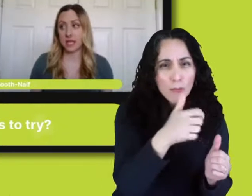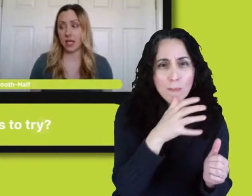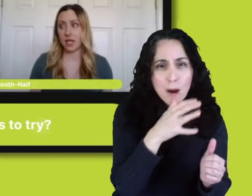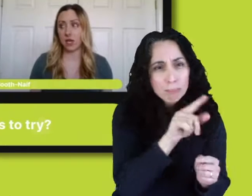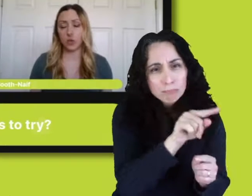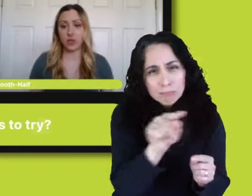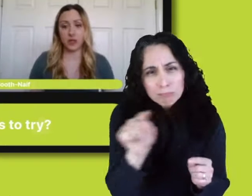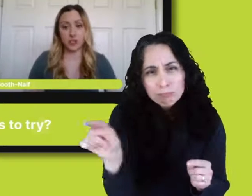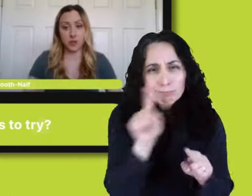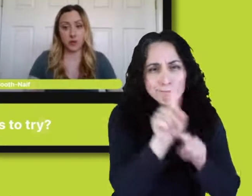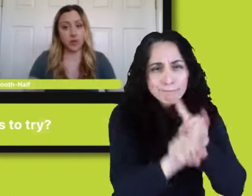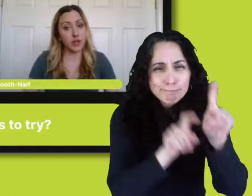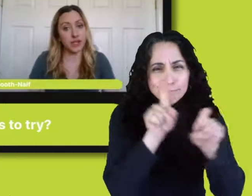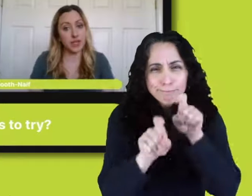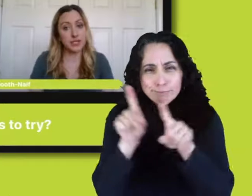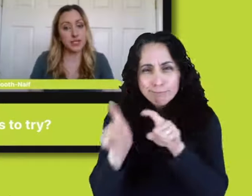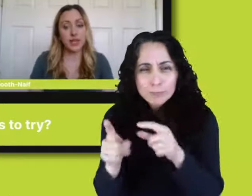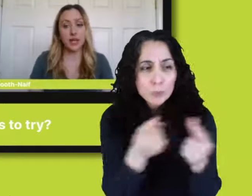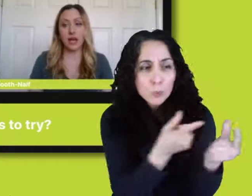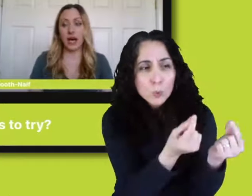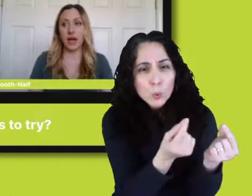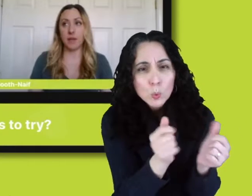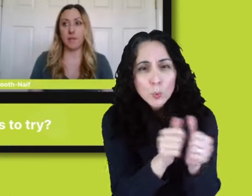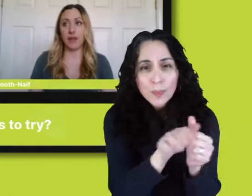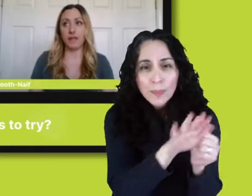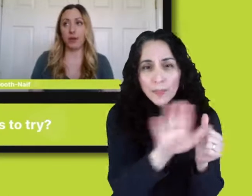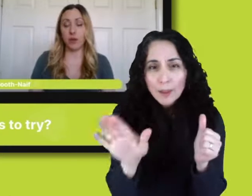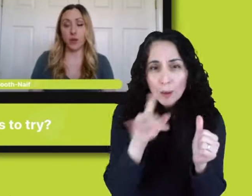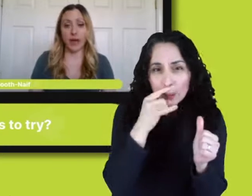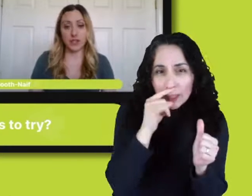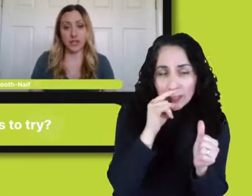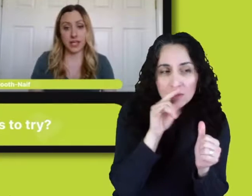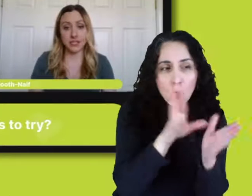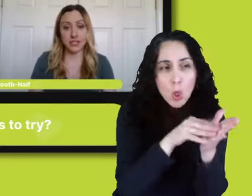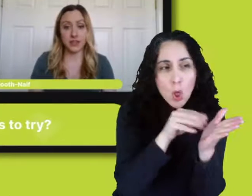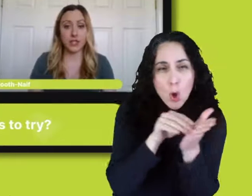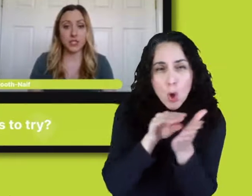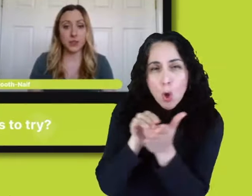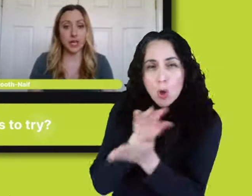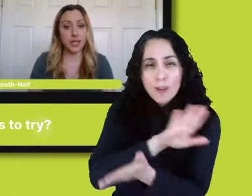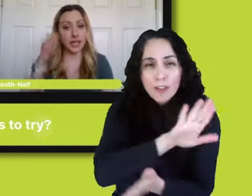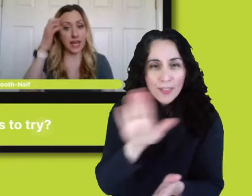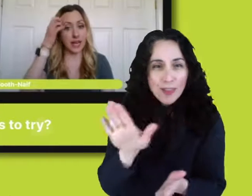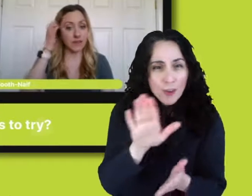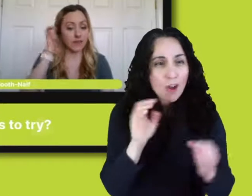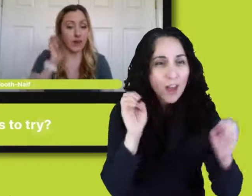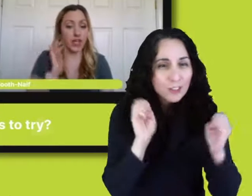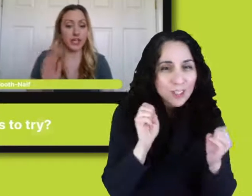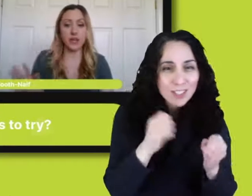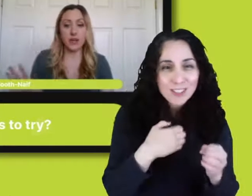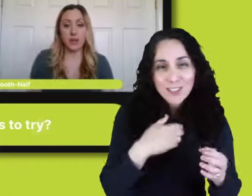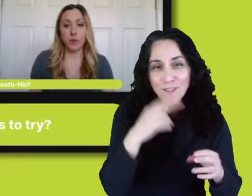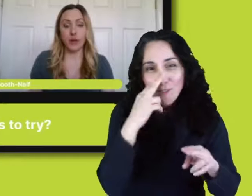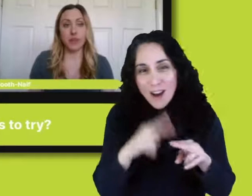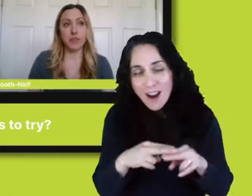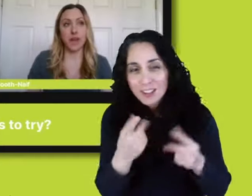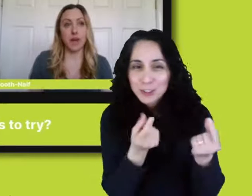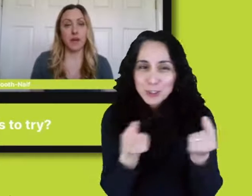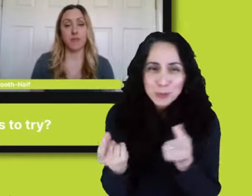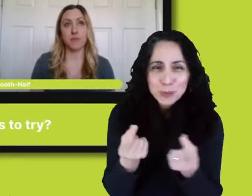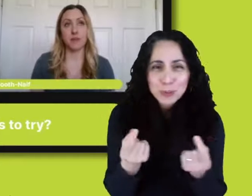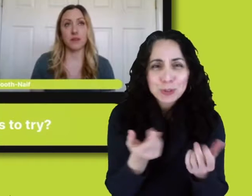moms and seeing, what they're doing with their kids, and learning what exercises that they're doing and having fun